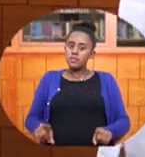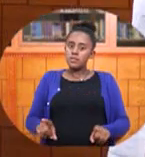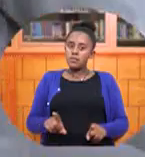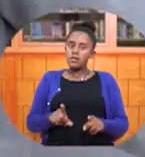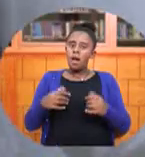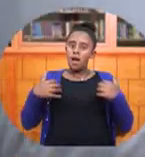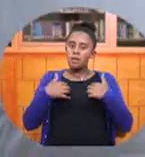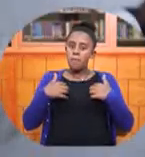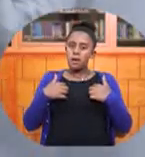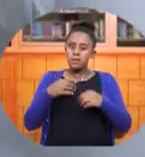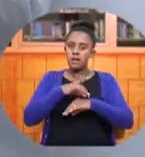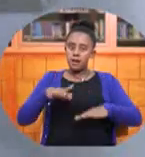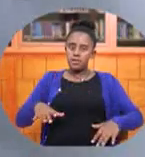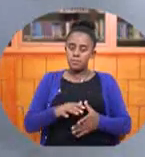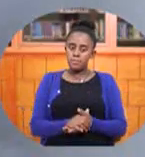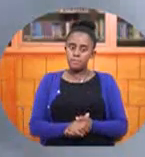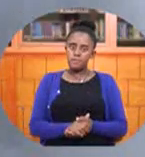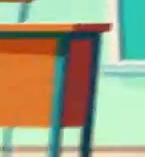earth.